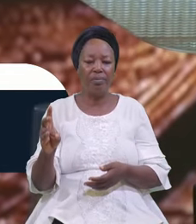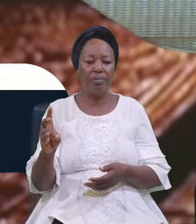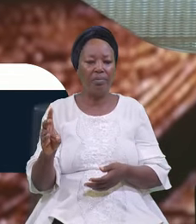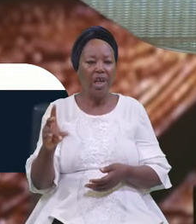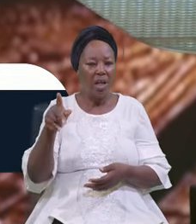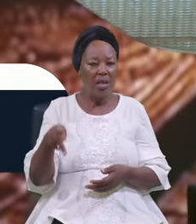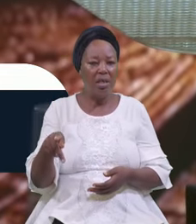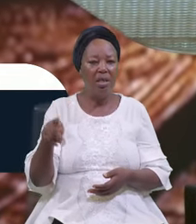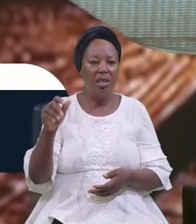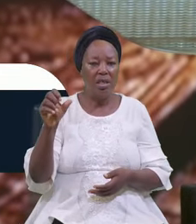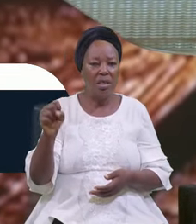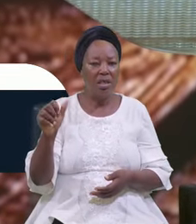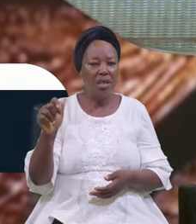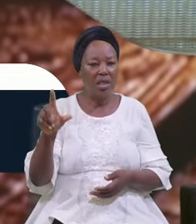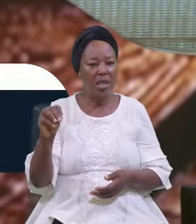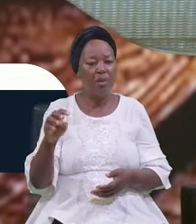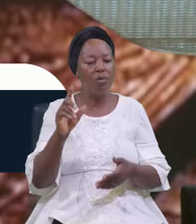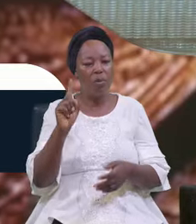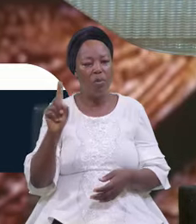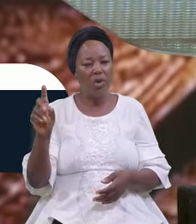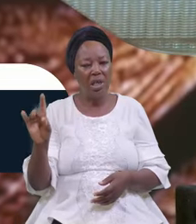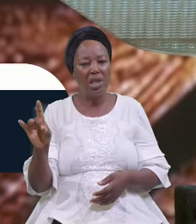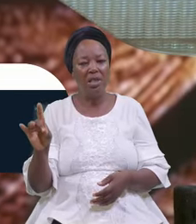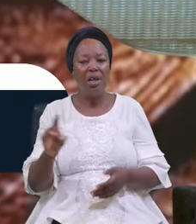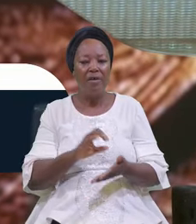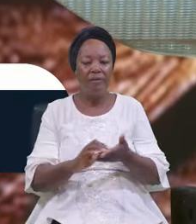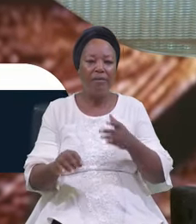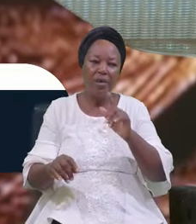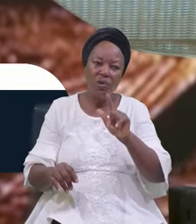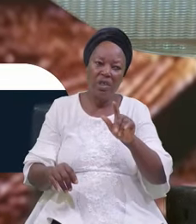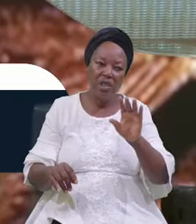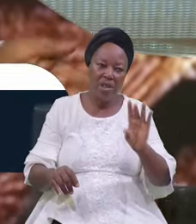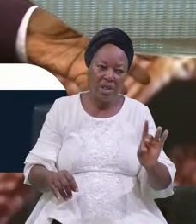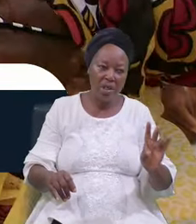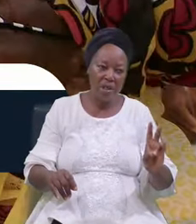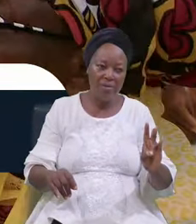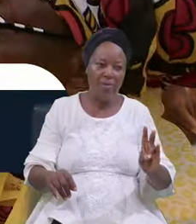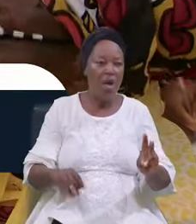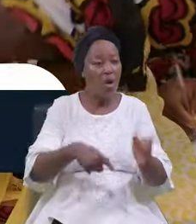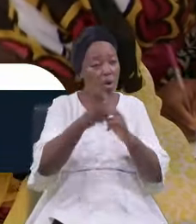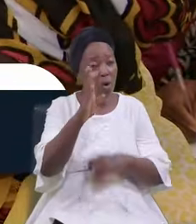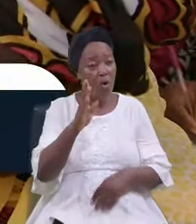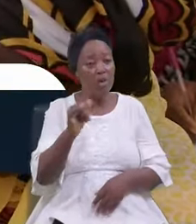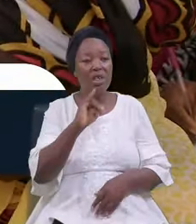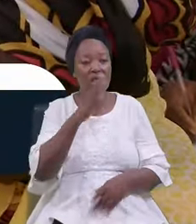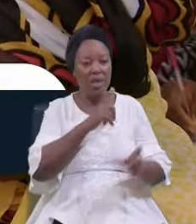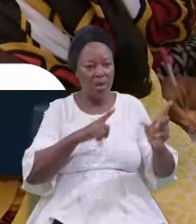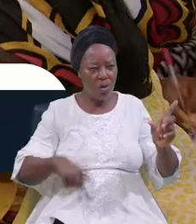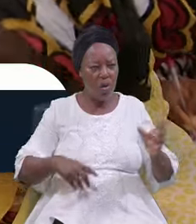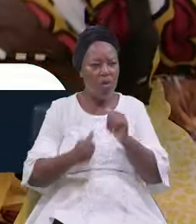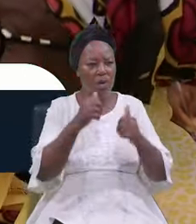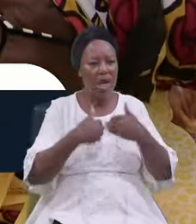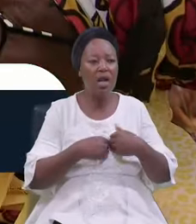God is the Lord which has showed us light by the sacrifice